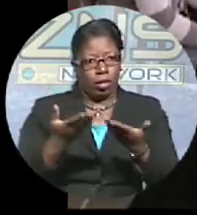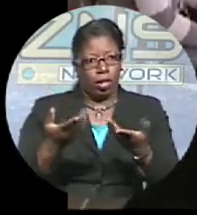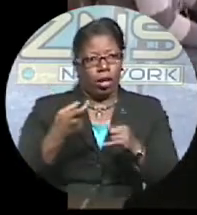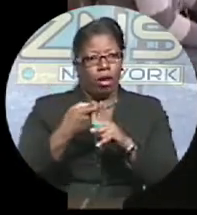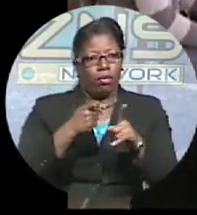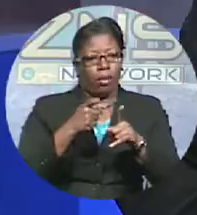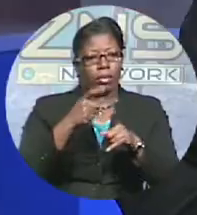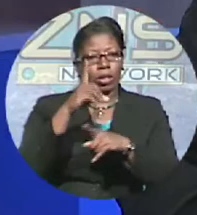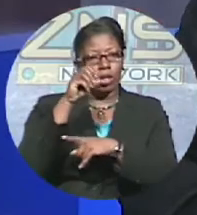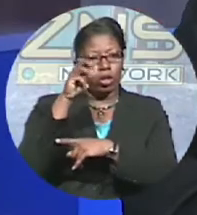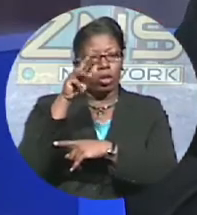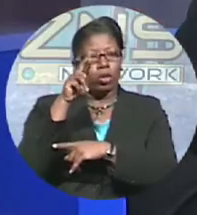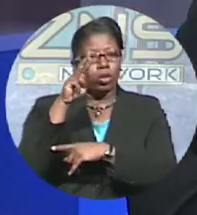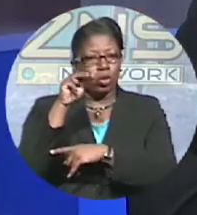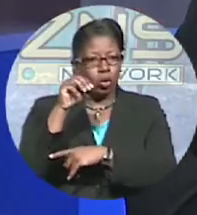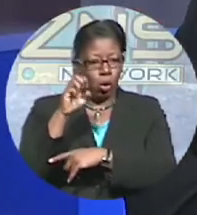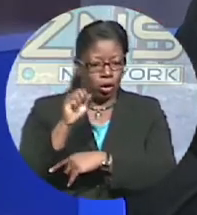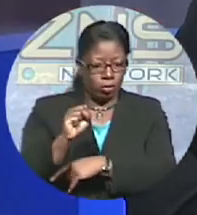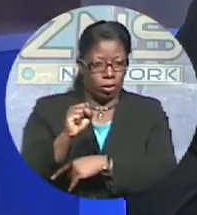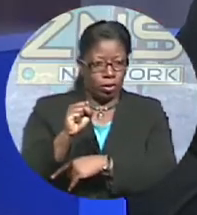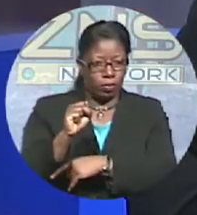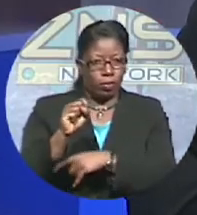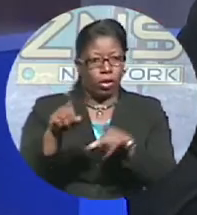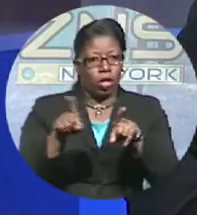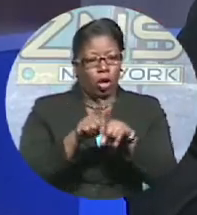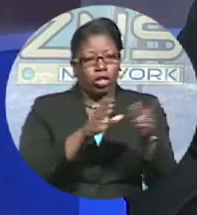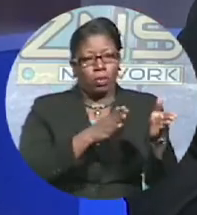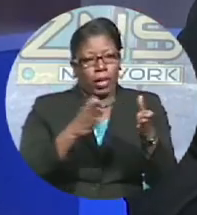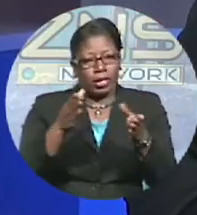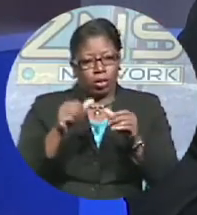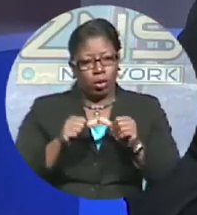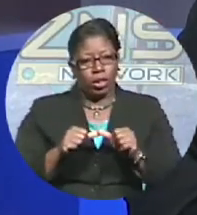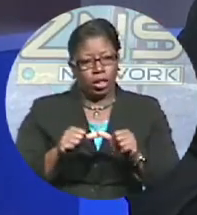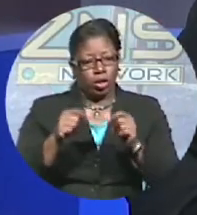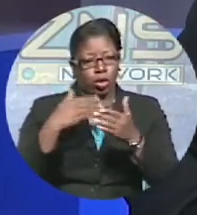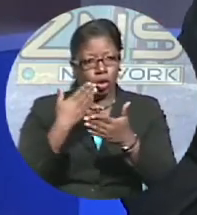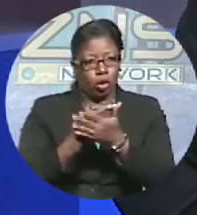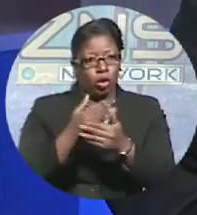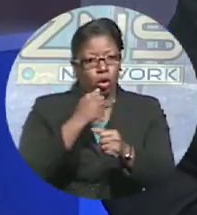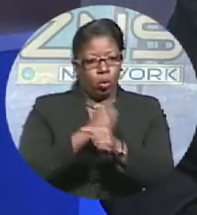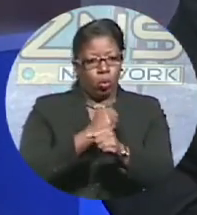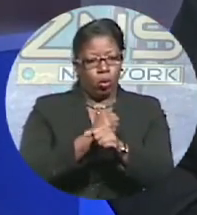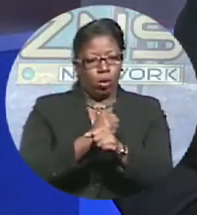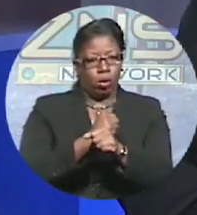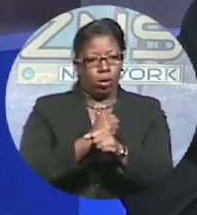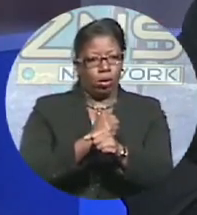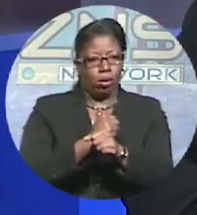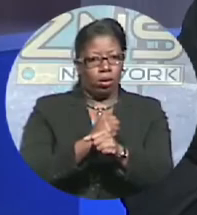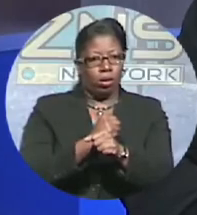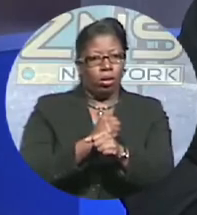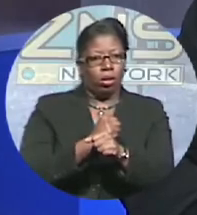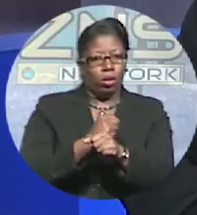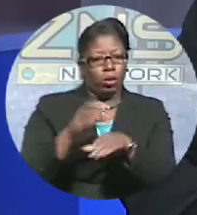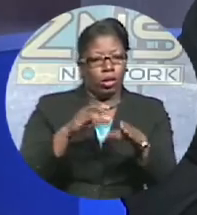dormitories. Major added that he plans to continue the good work that those before him were able to